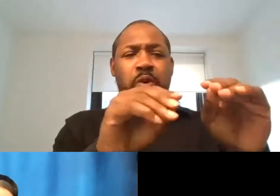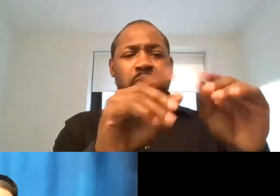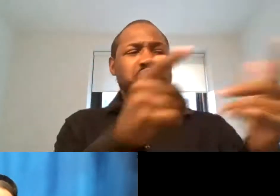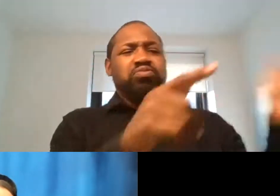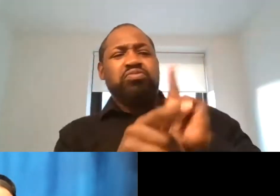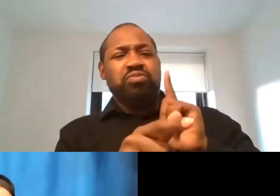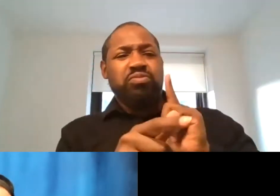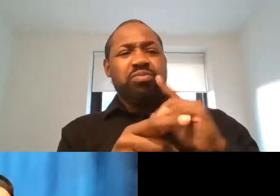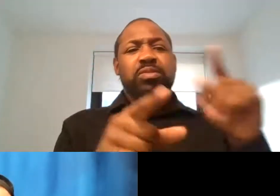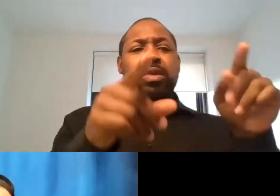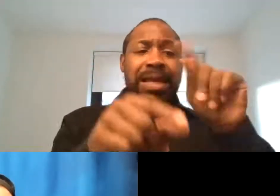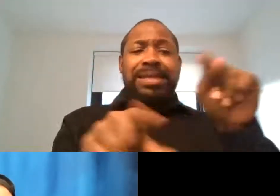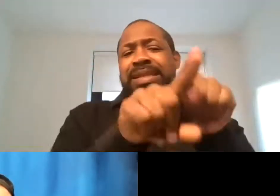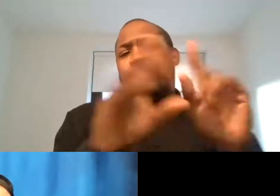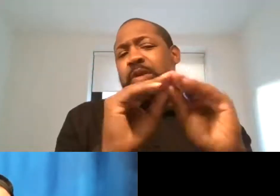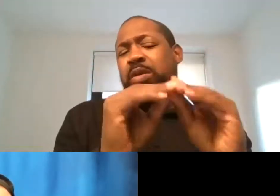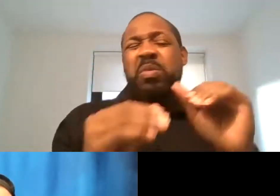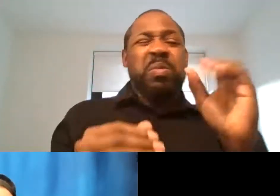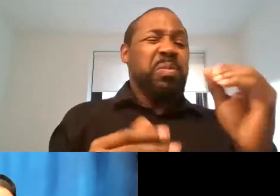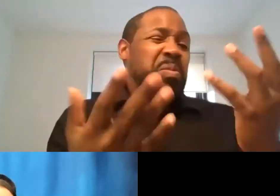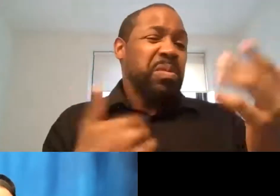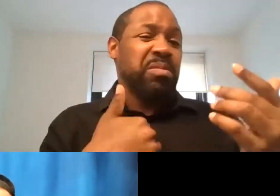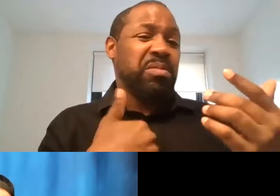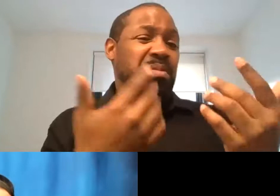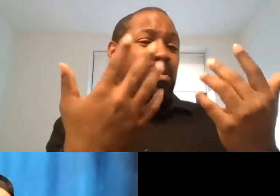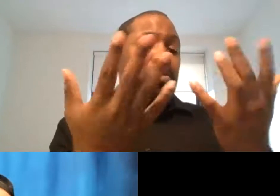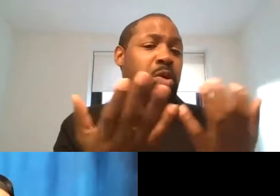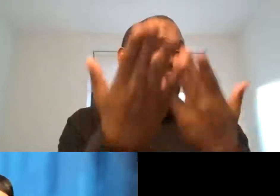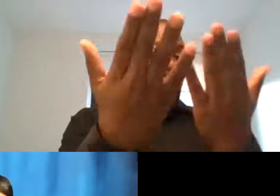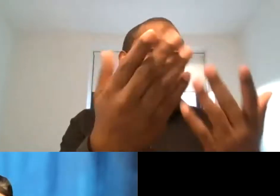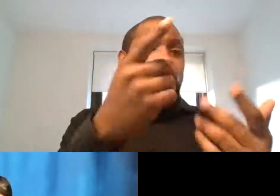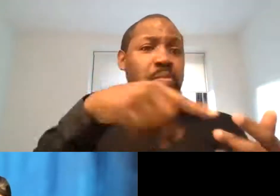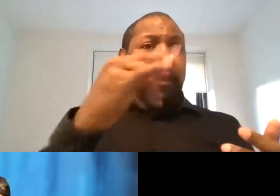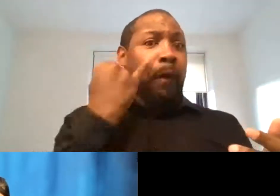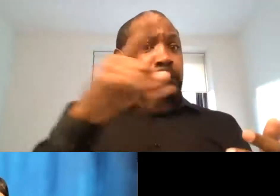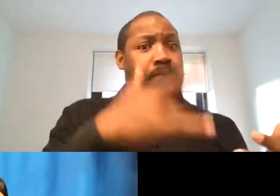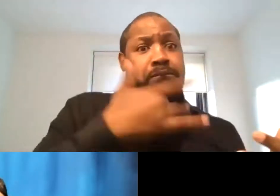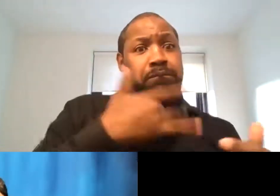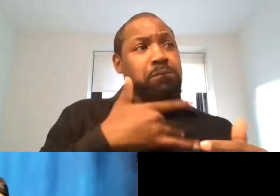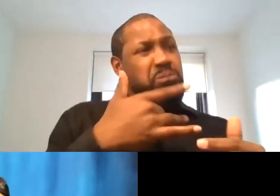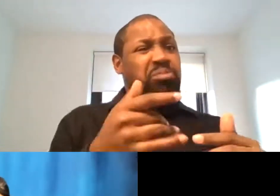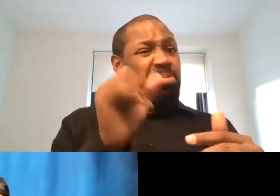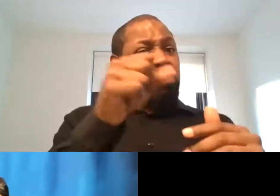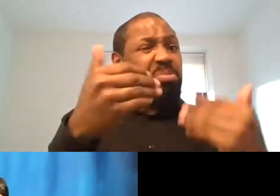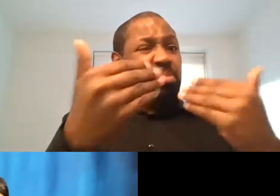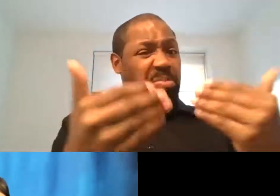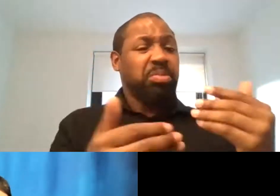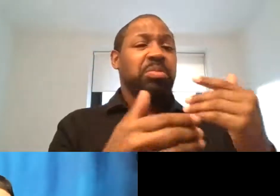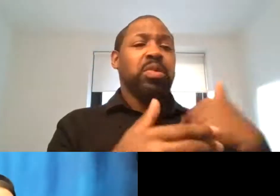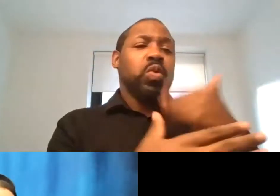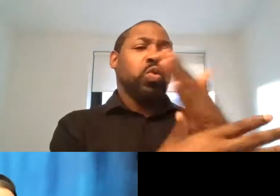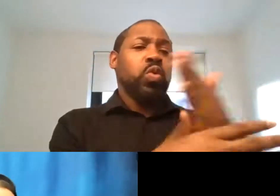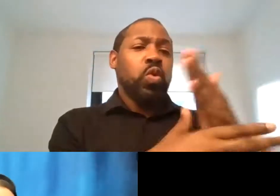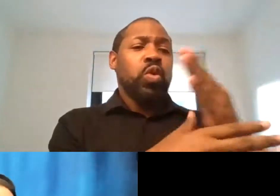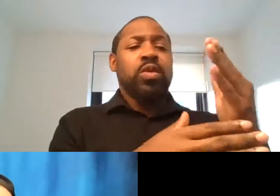same conversation, but if we quickly move from one committee to the next and use a lot of the same people, it's just a suggestion that I would have, and see how you